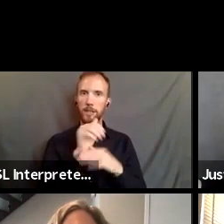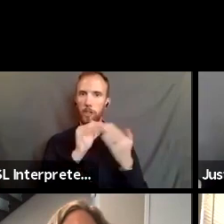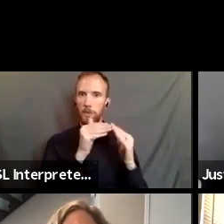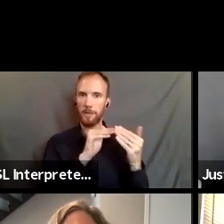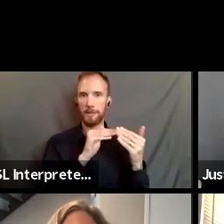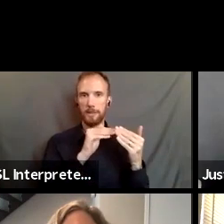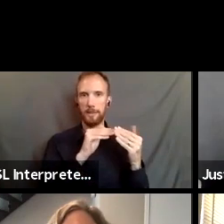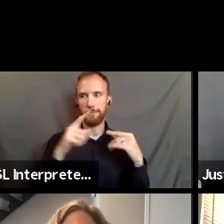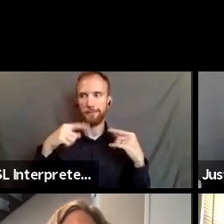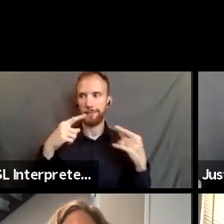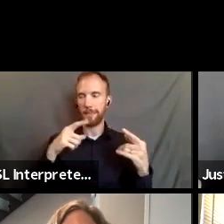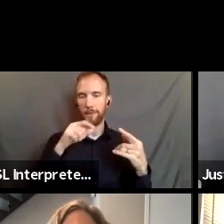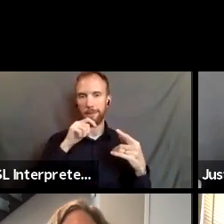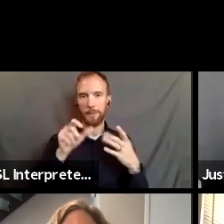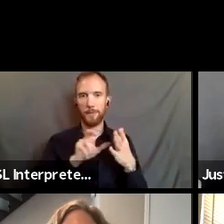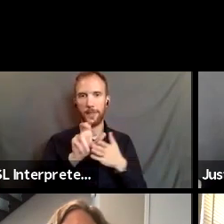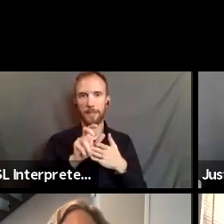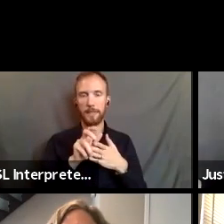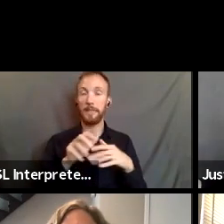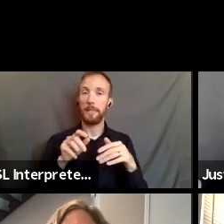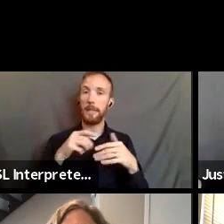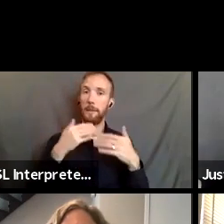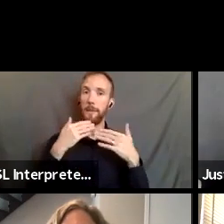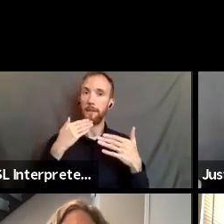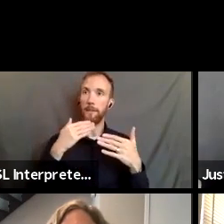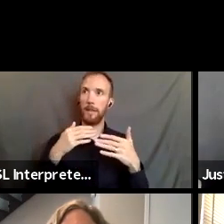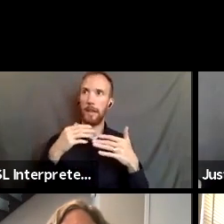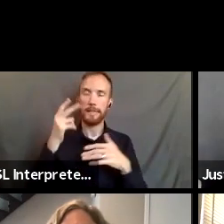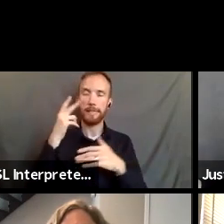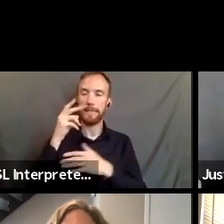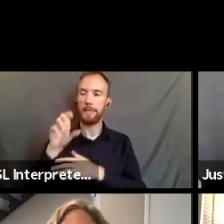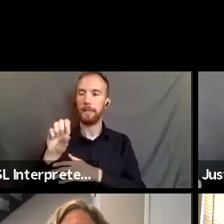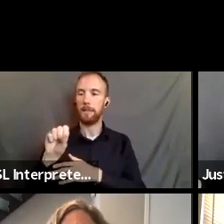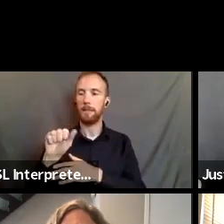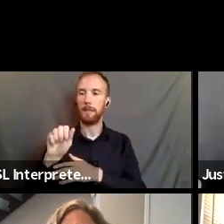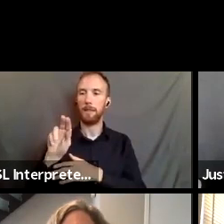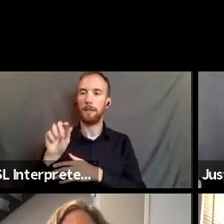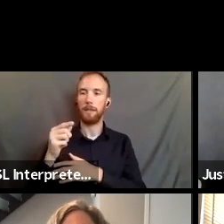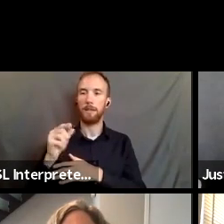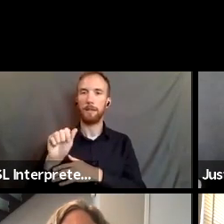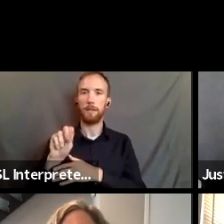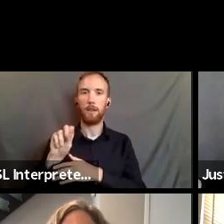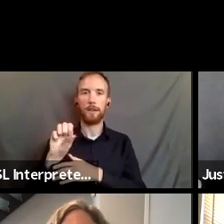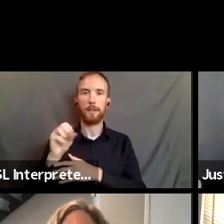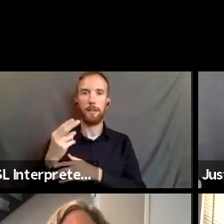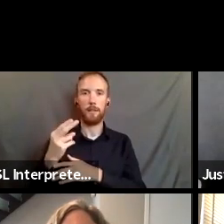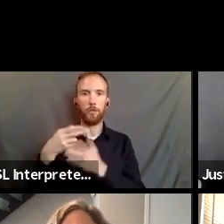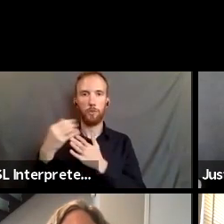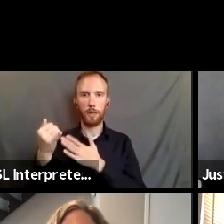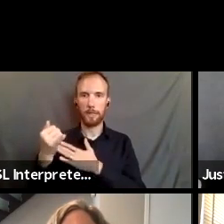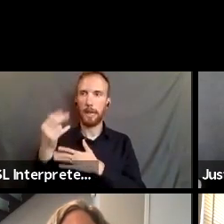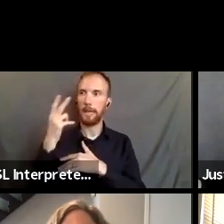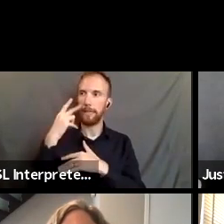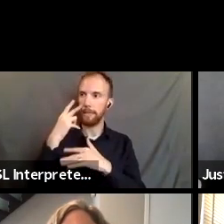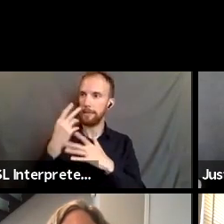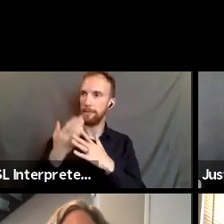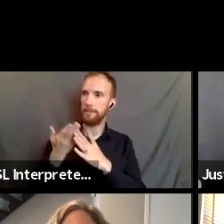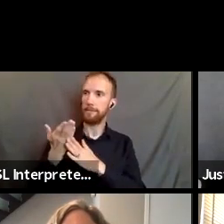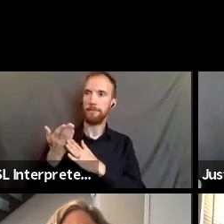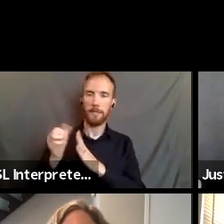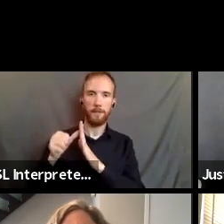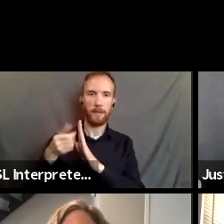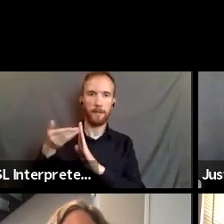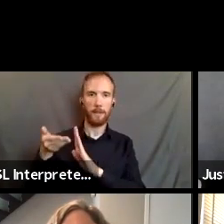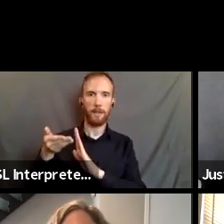part of why the presentation went as it was um that the sagan ash project does stand out in this respect um i think just as a board member reviewing this it